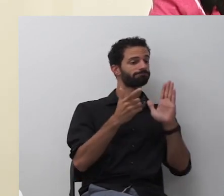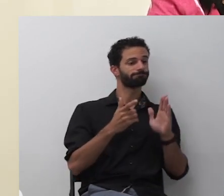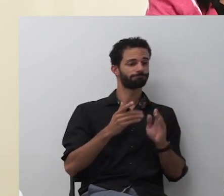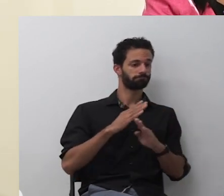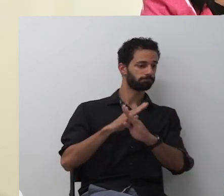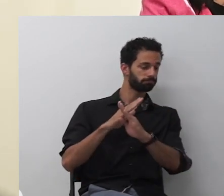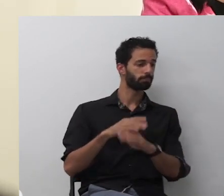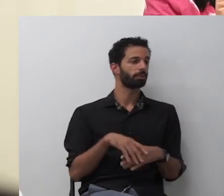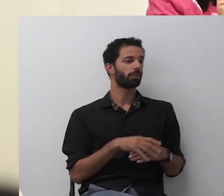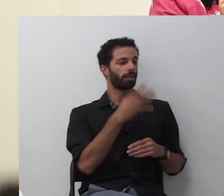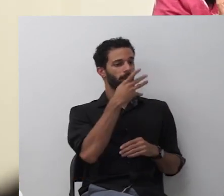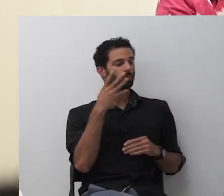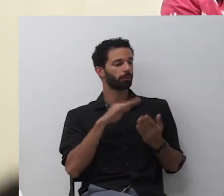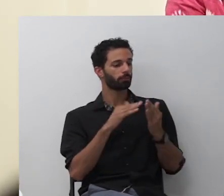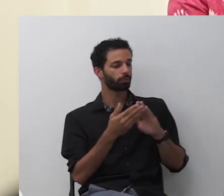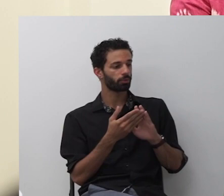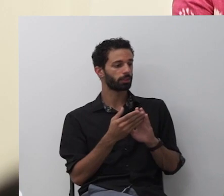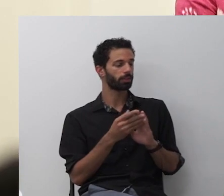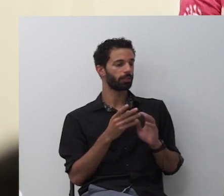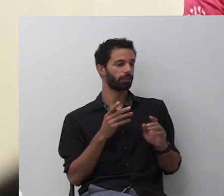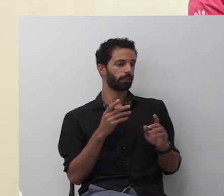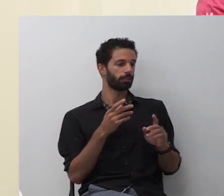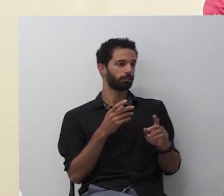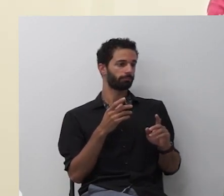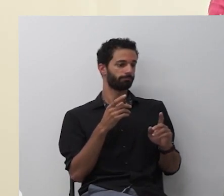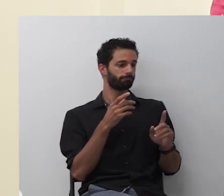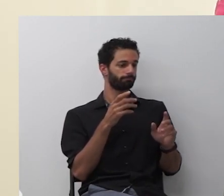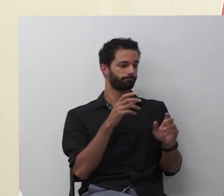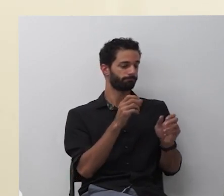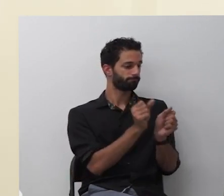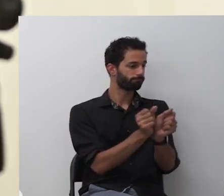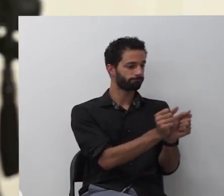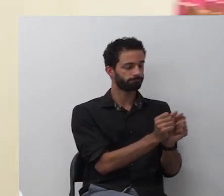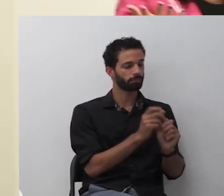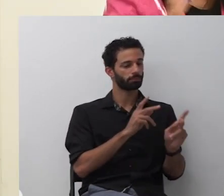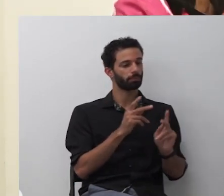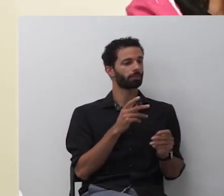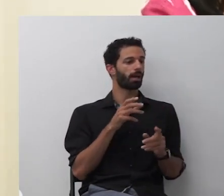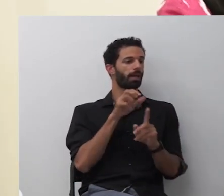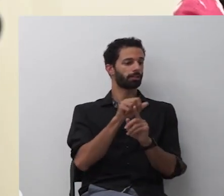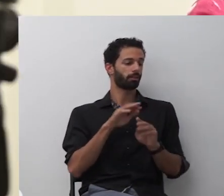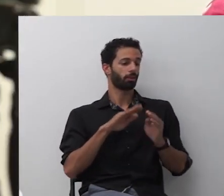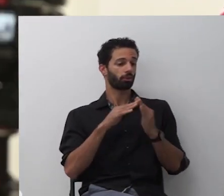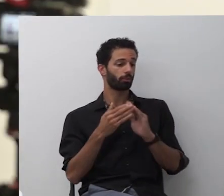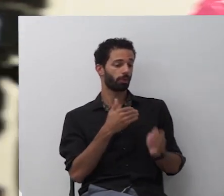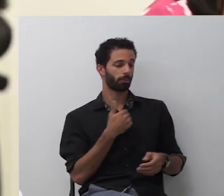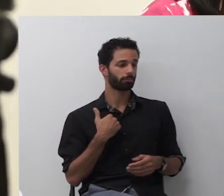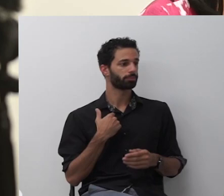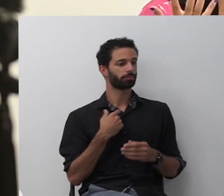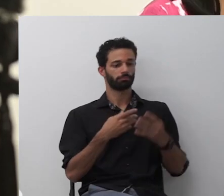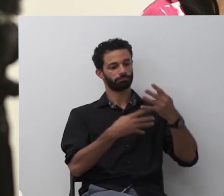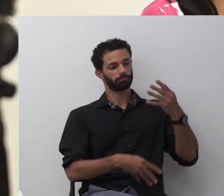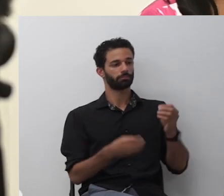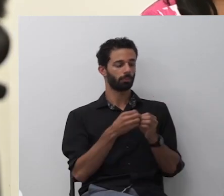immigrant communities, attacks on transgender community members, and more. So I felt like